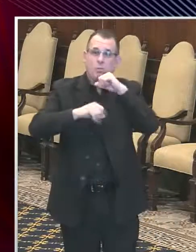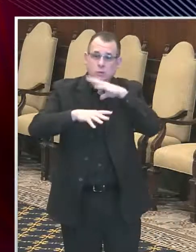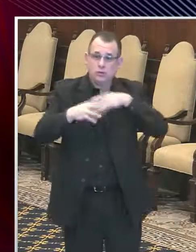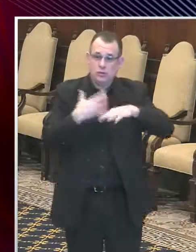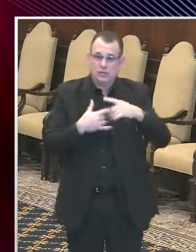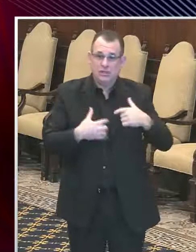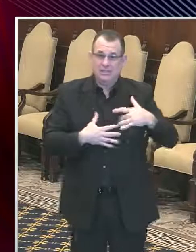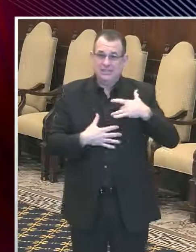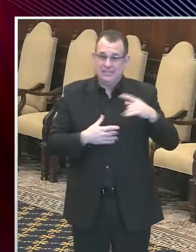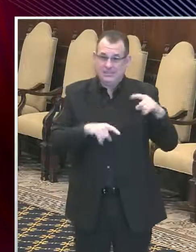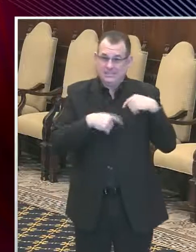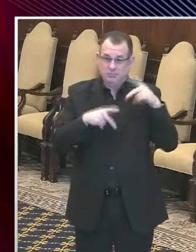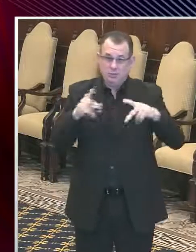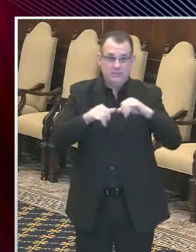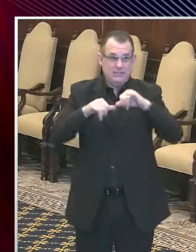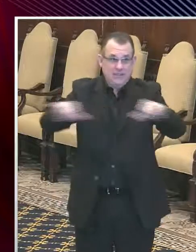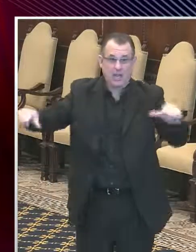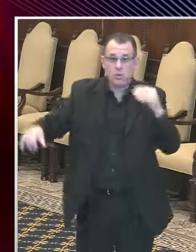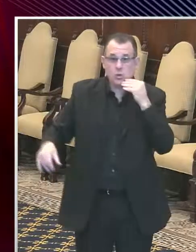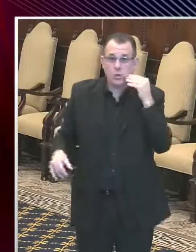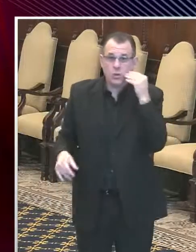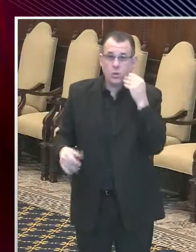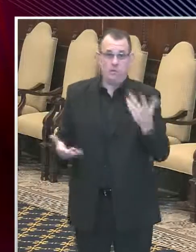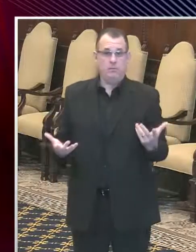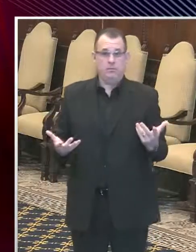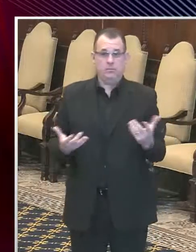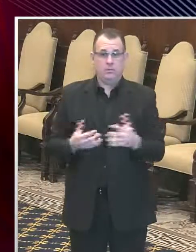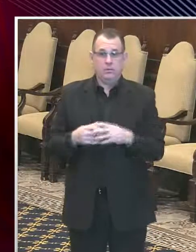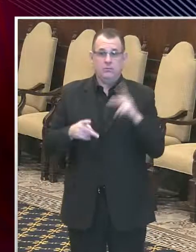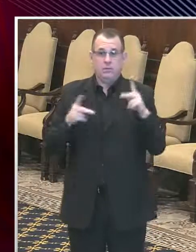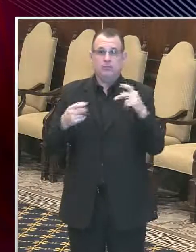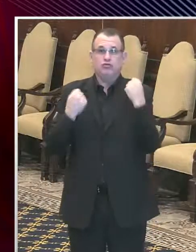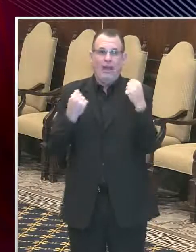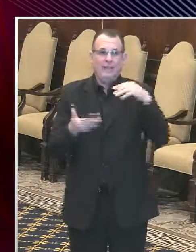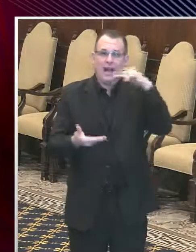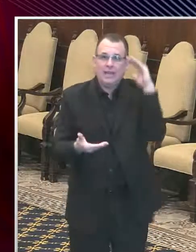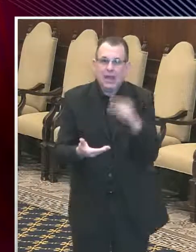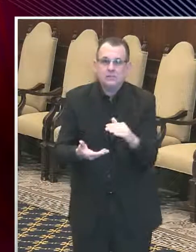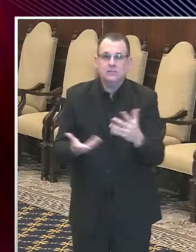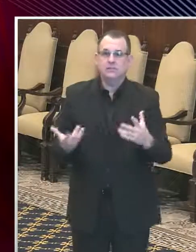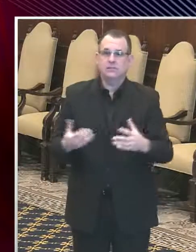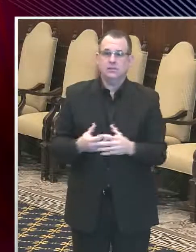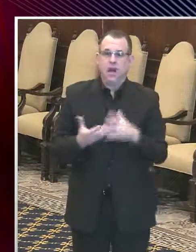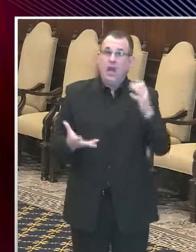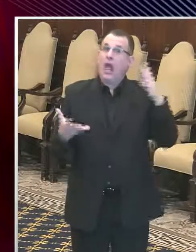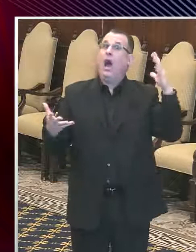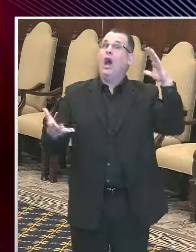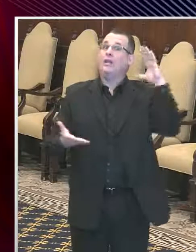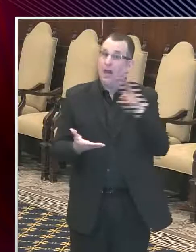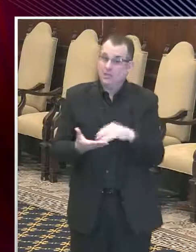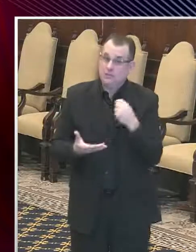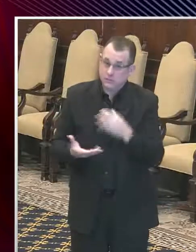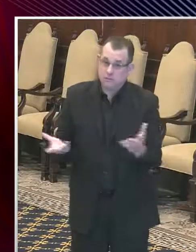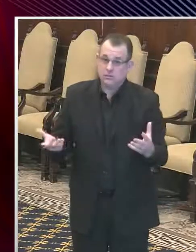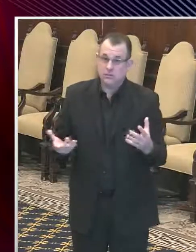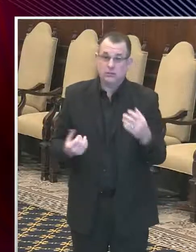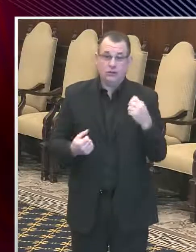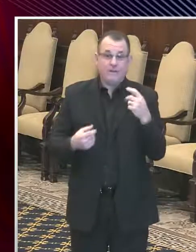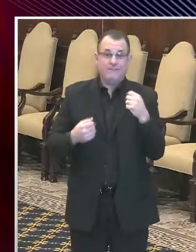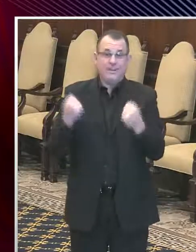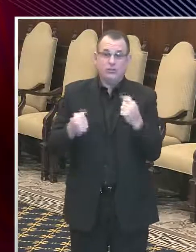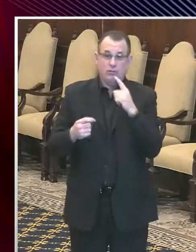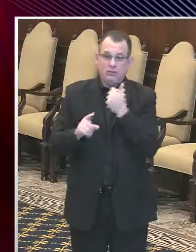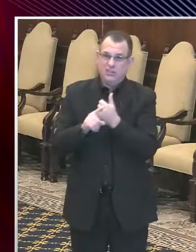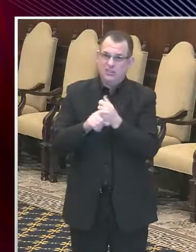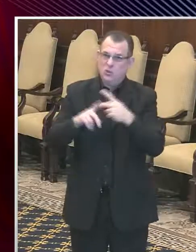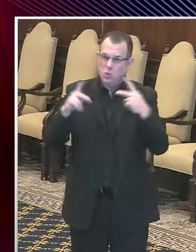order. With the stay-at-home order, people are driving less, driving an awful lot less. We know that vehicles are the largest source of air